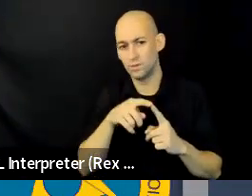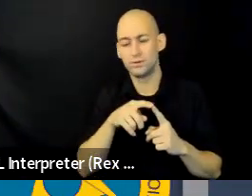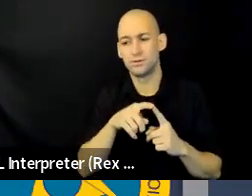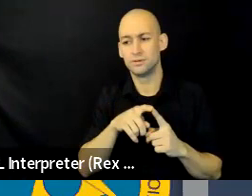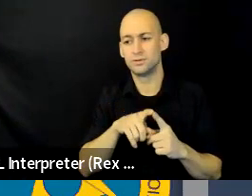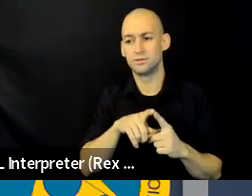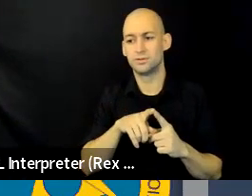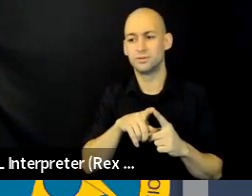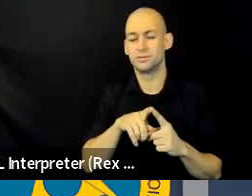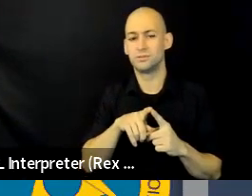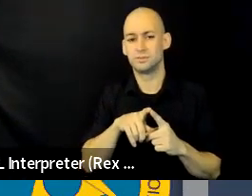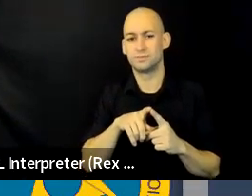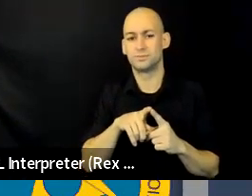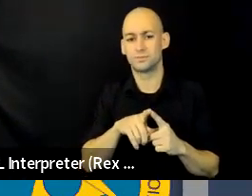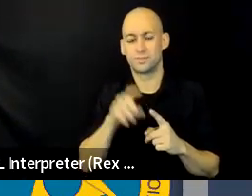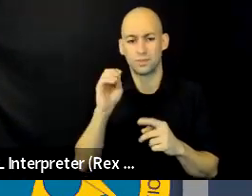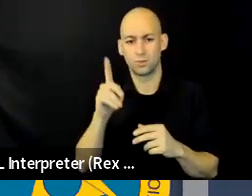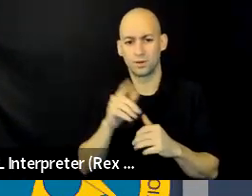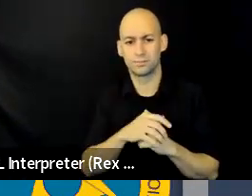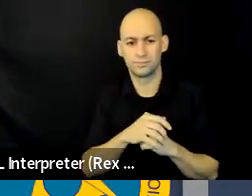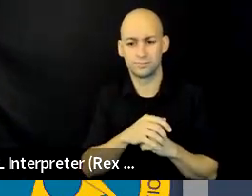Yeah, just. Okay.